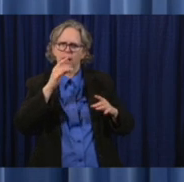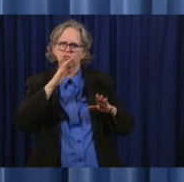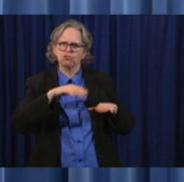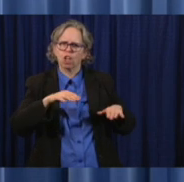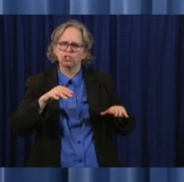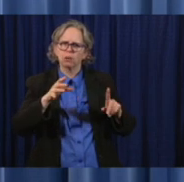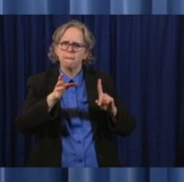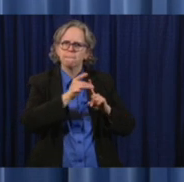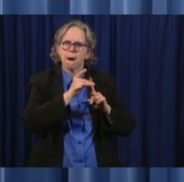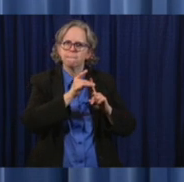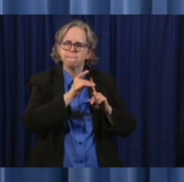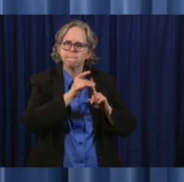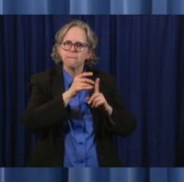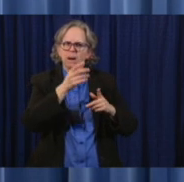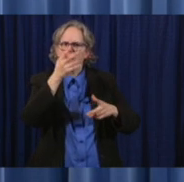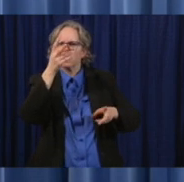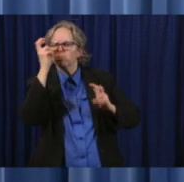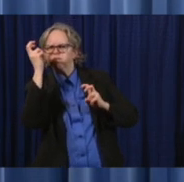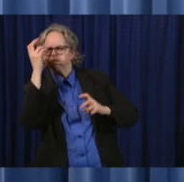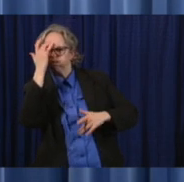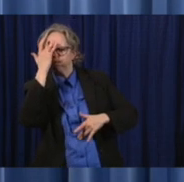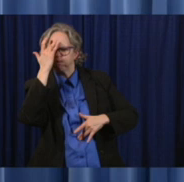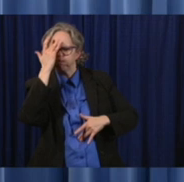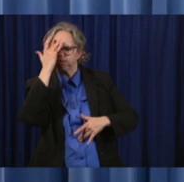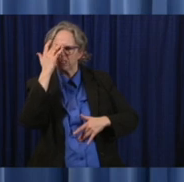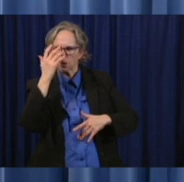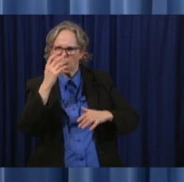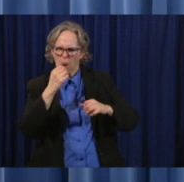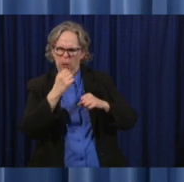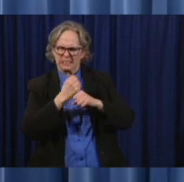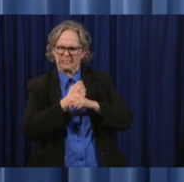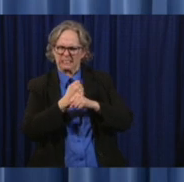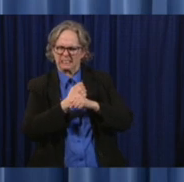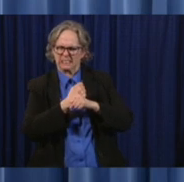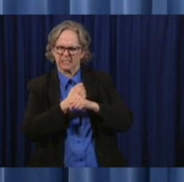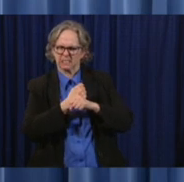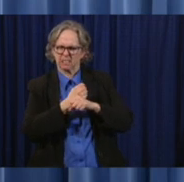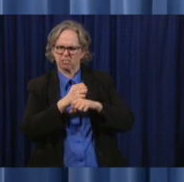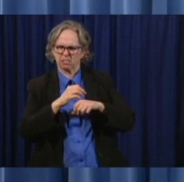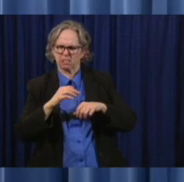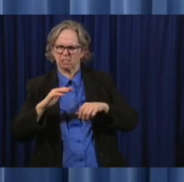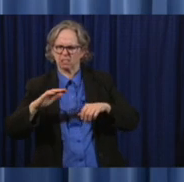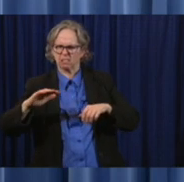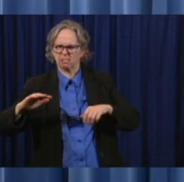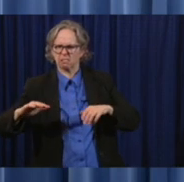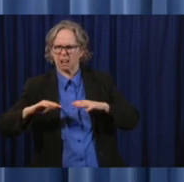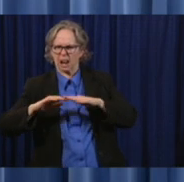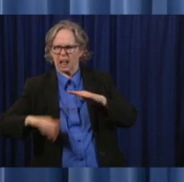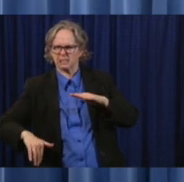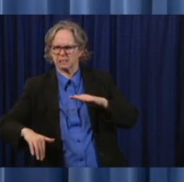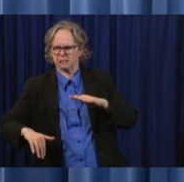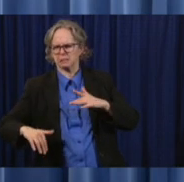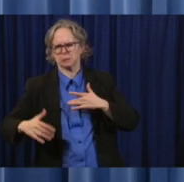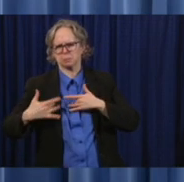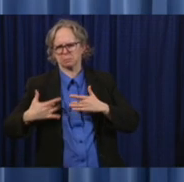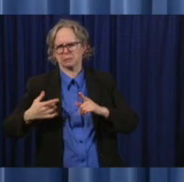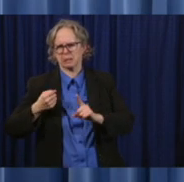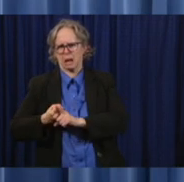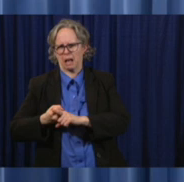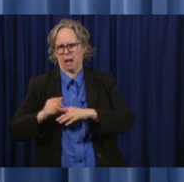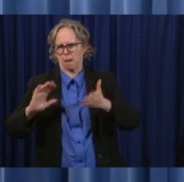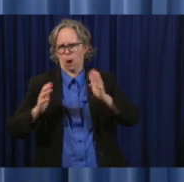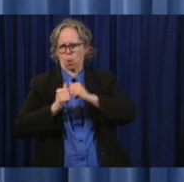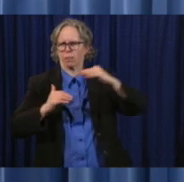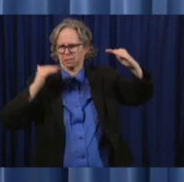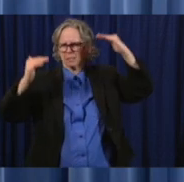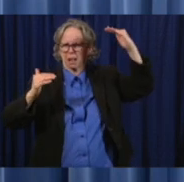that statistically kids are not impacted nearly as much as older people are. But the real